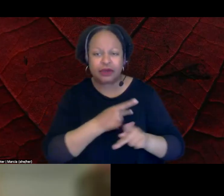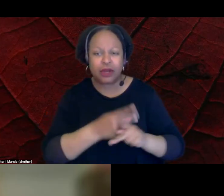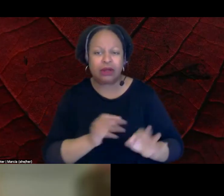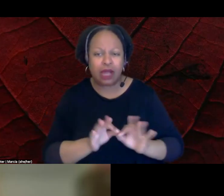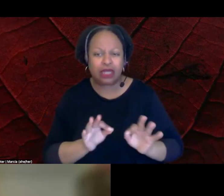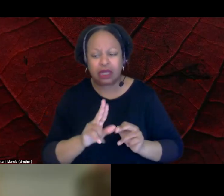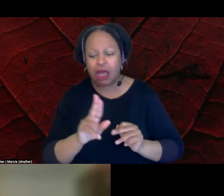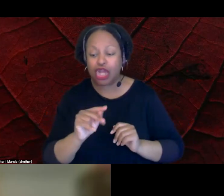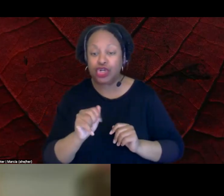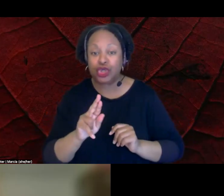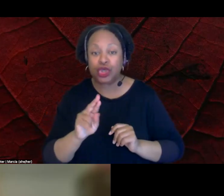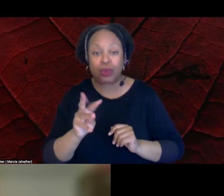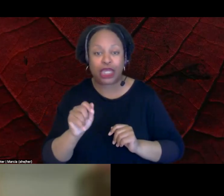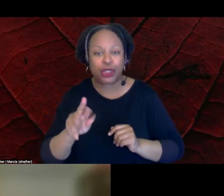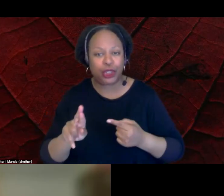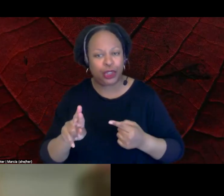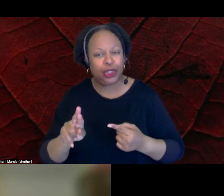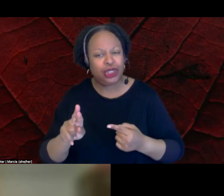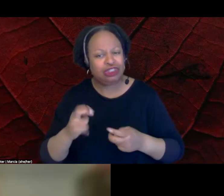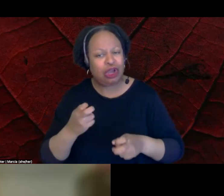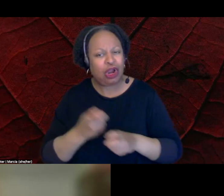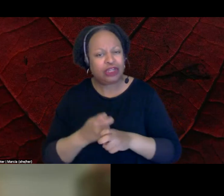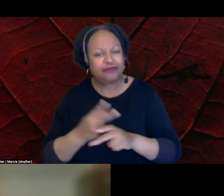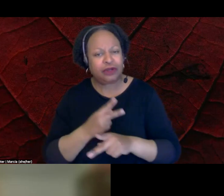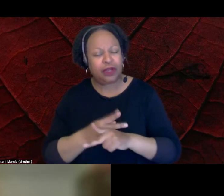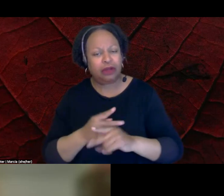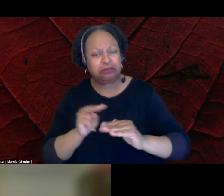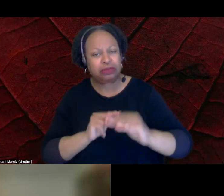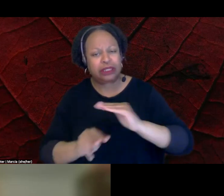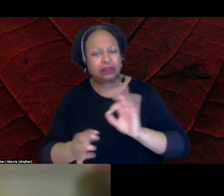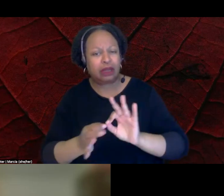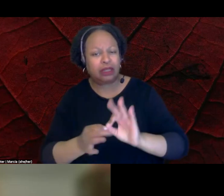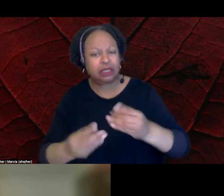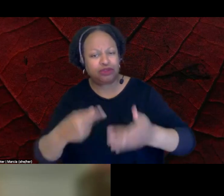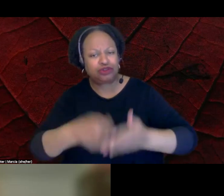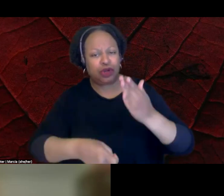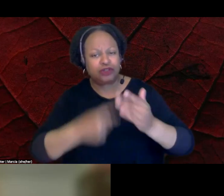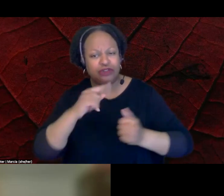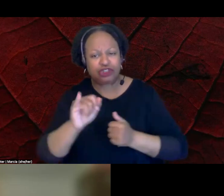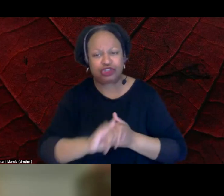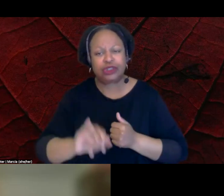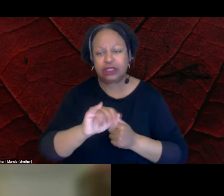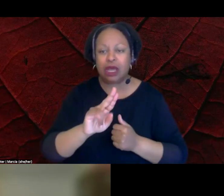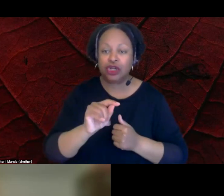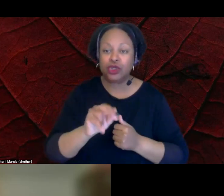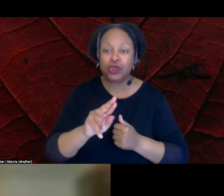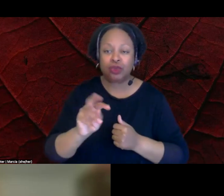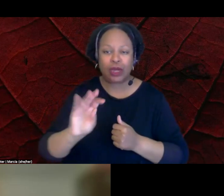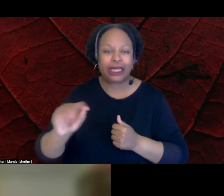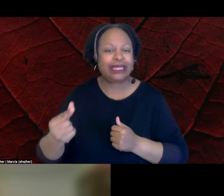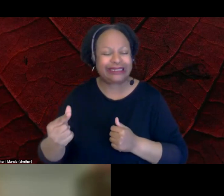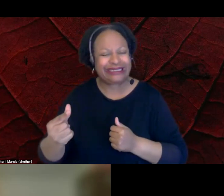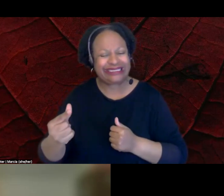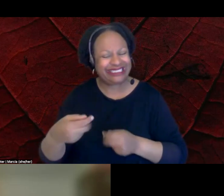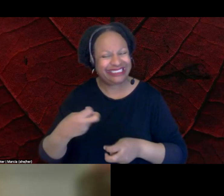it's hard to say exactly what the underwriting is going to be because everyone's situations will be different. But it really comes down to